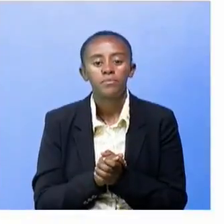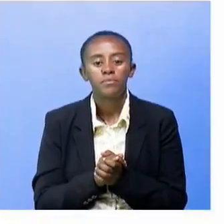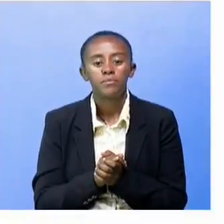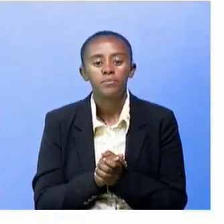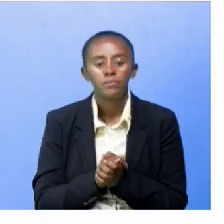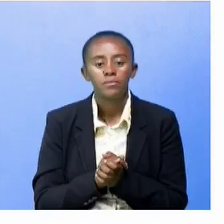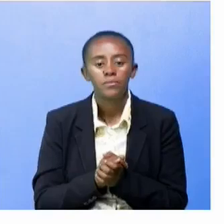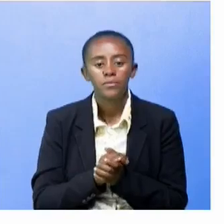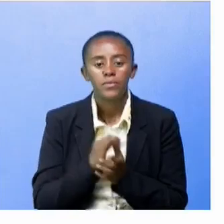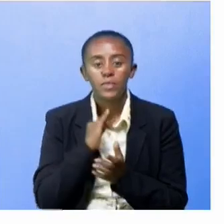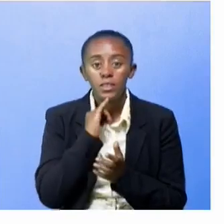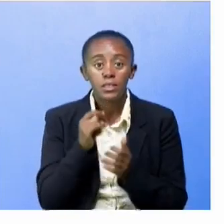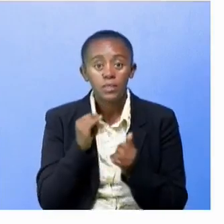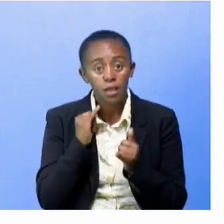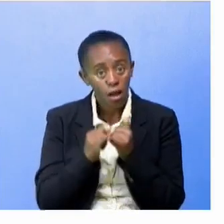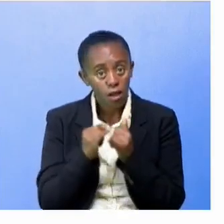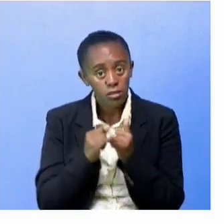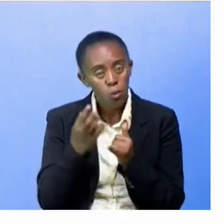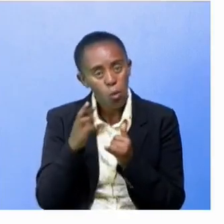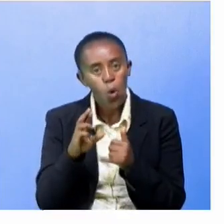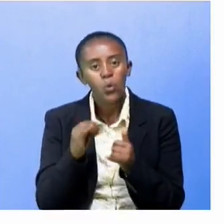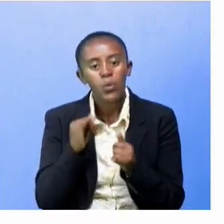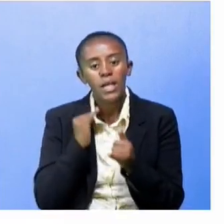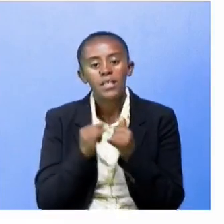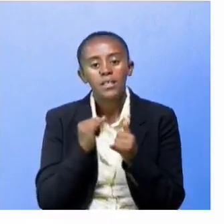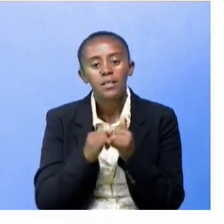the last or the